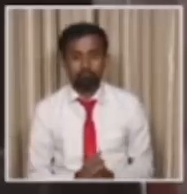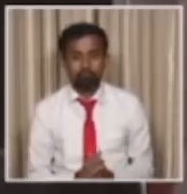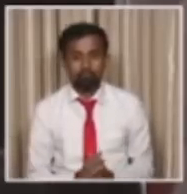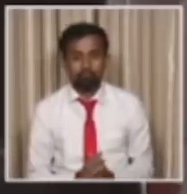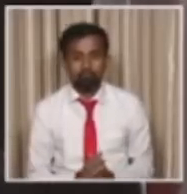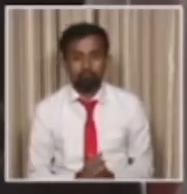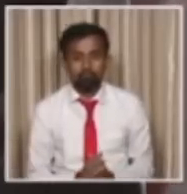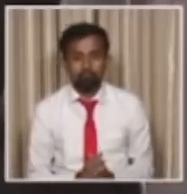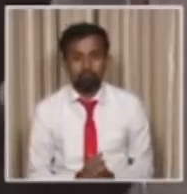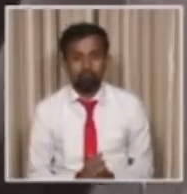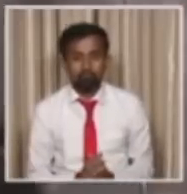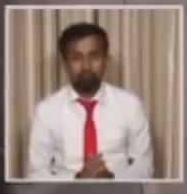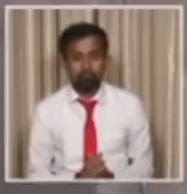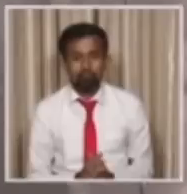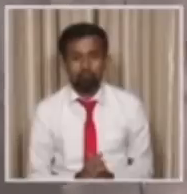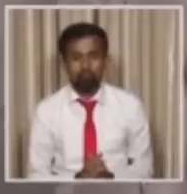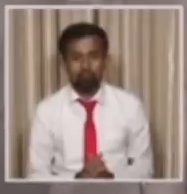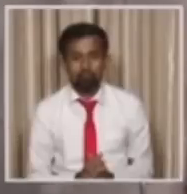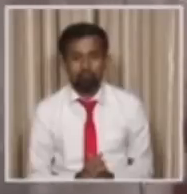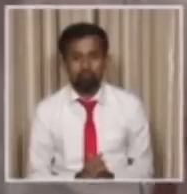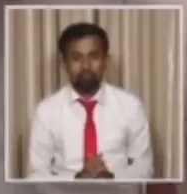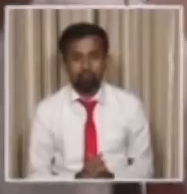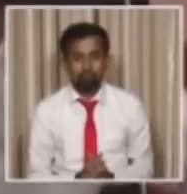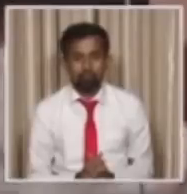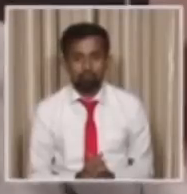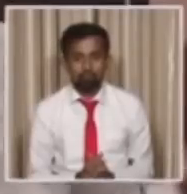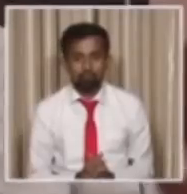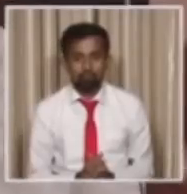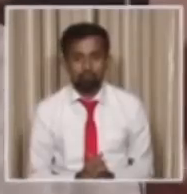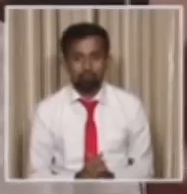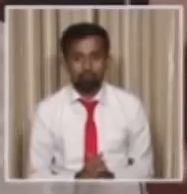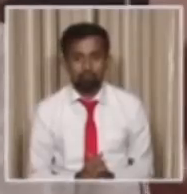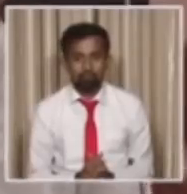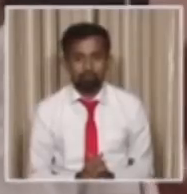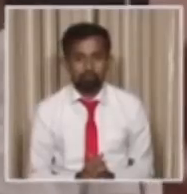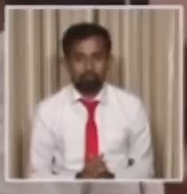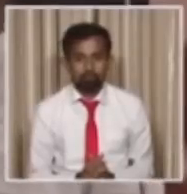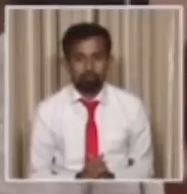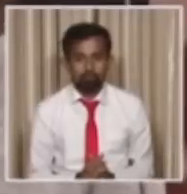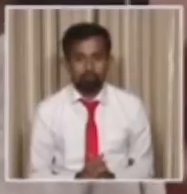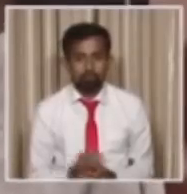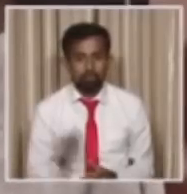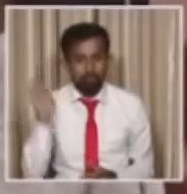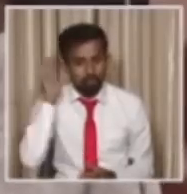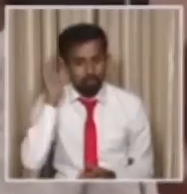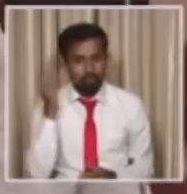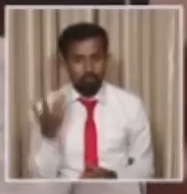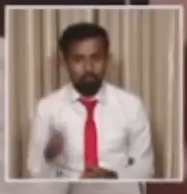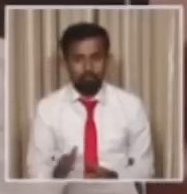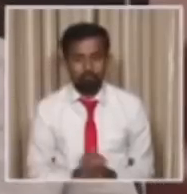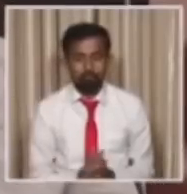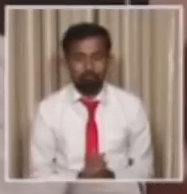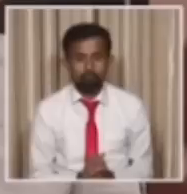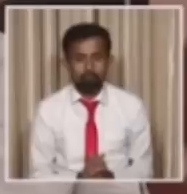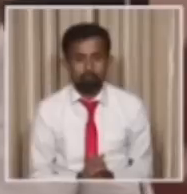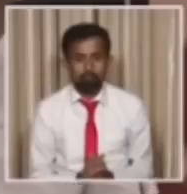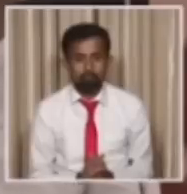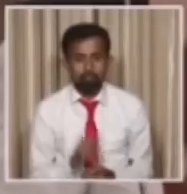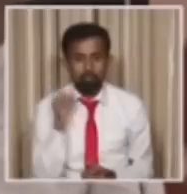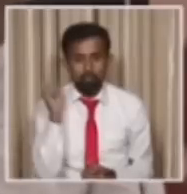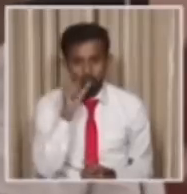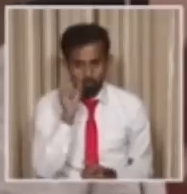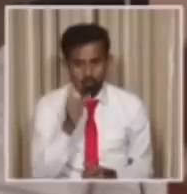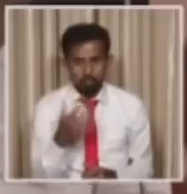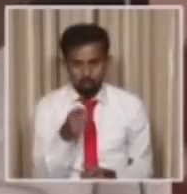Right? IP Abu Bakar gana me ahala tibuna e gana soya